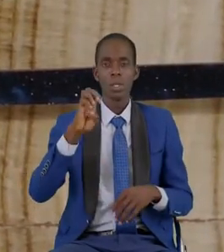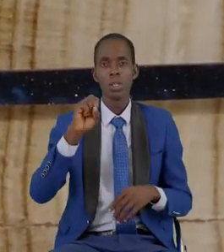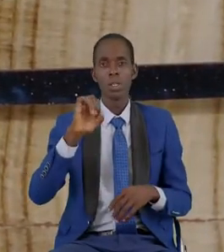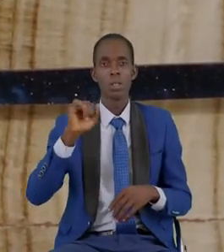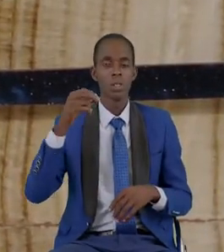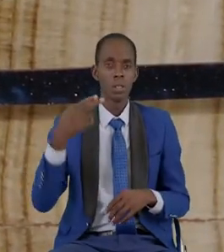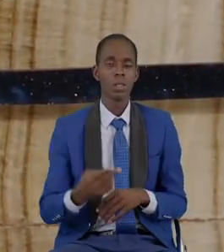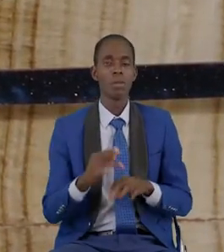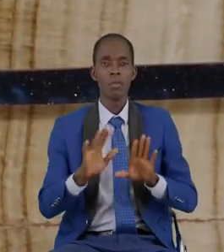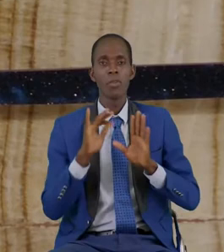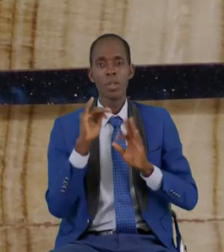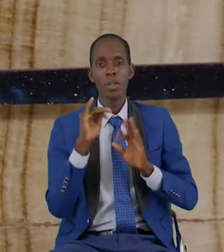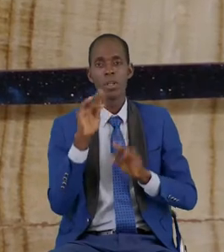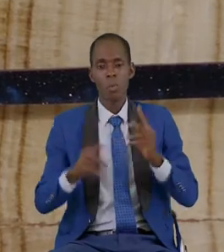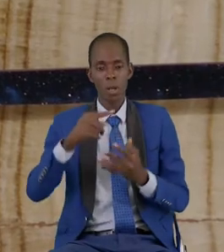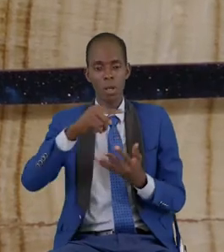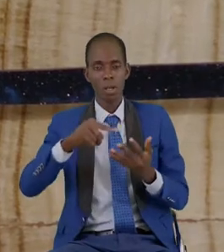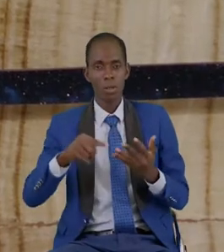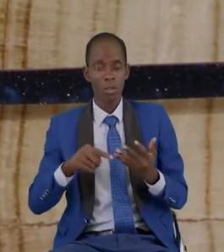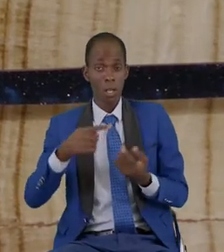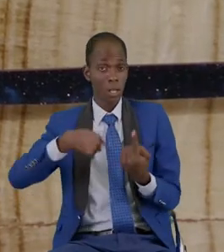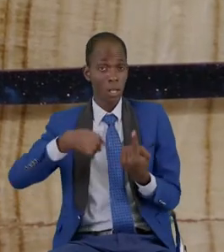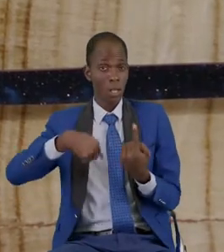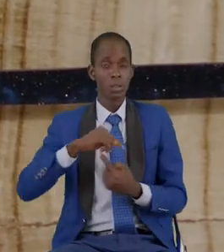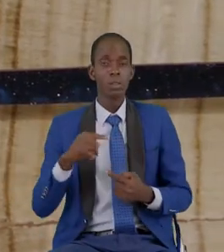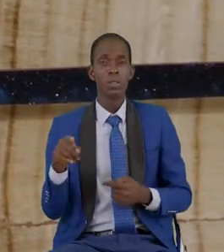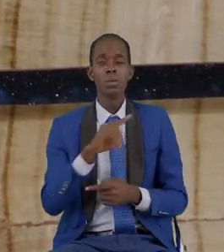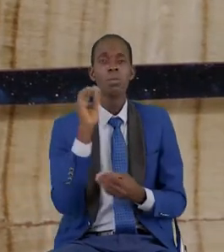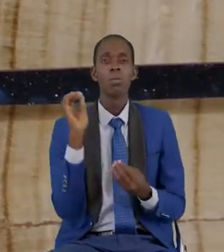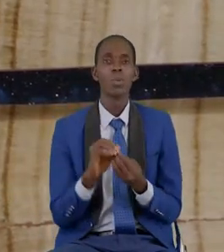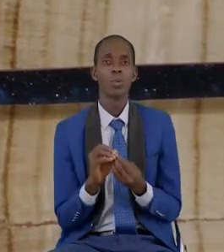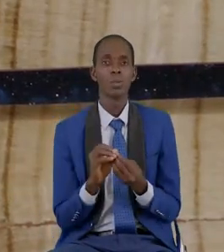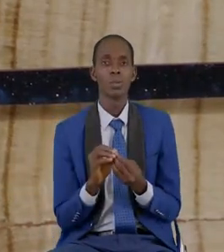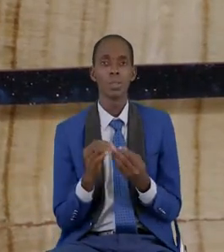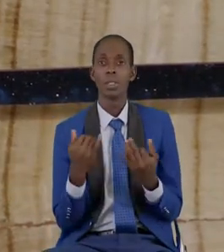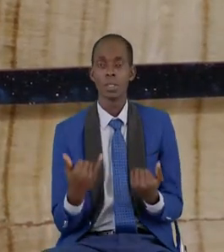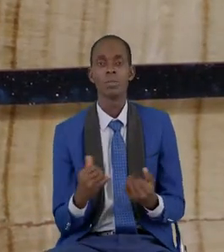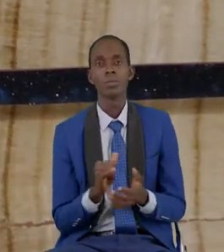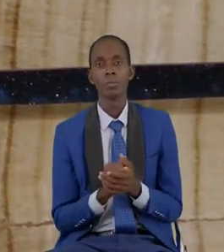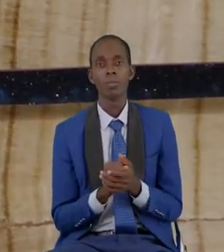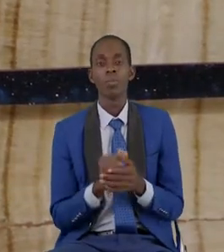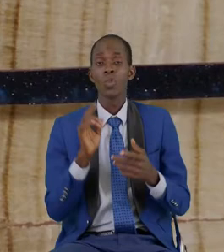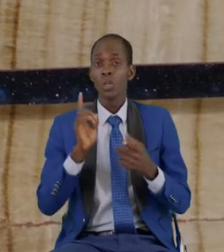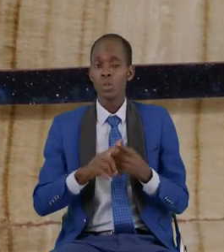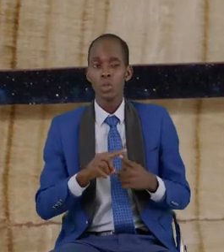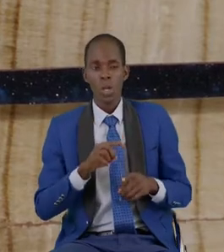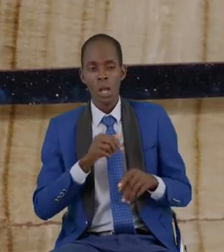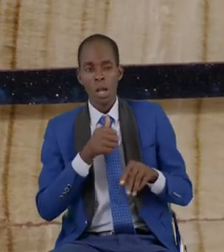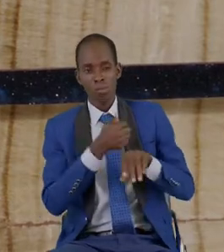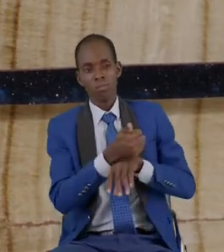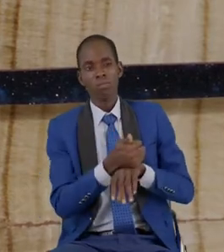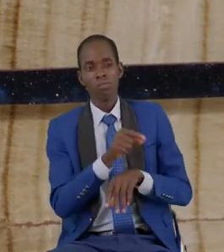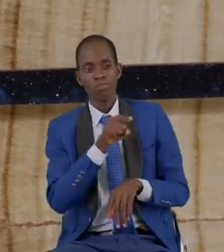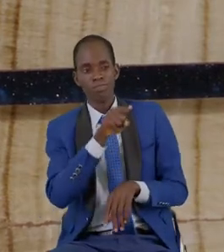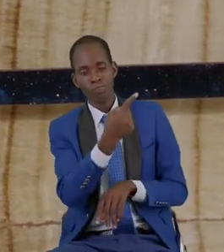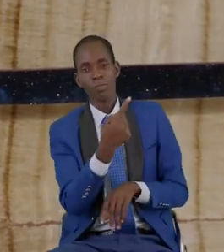more than the Lord God of heaven. Now, to point accusing finger to Peter is one thing,